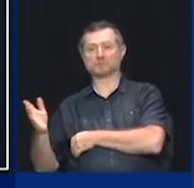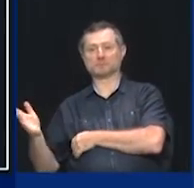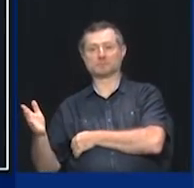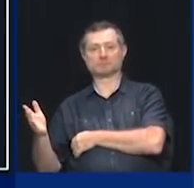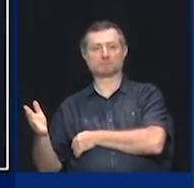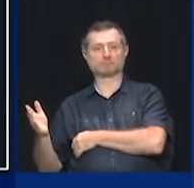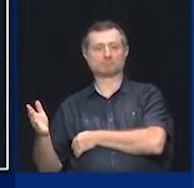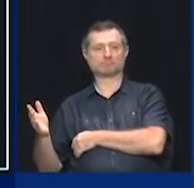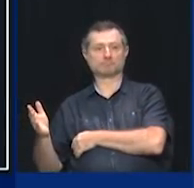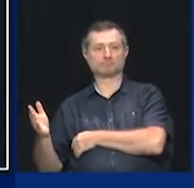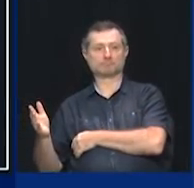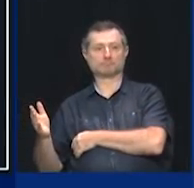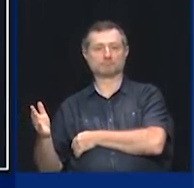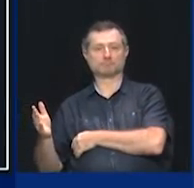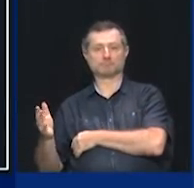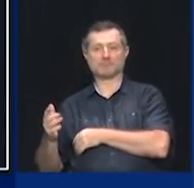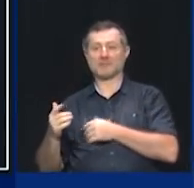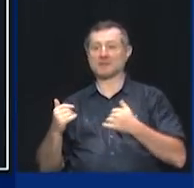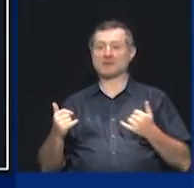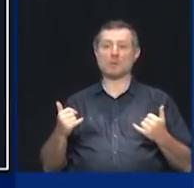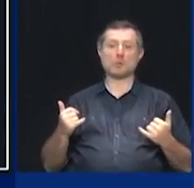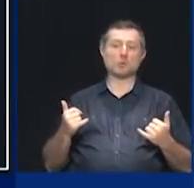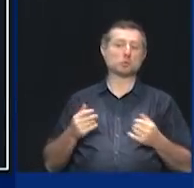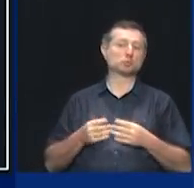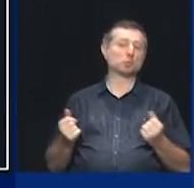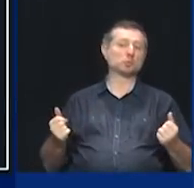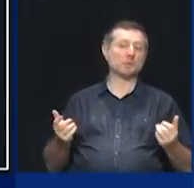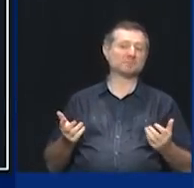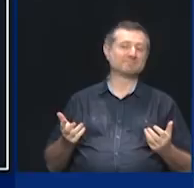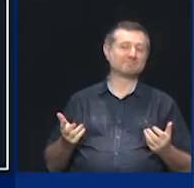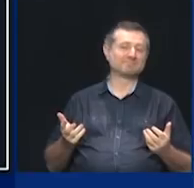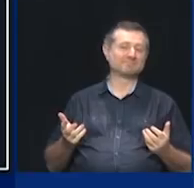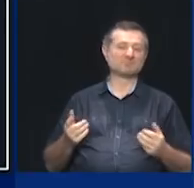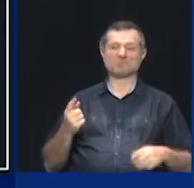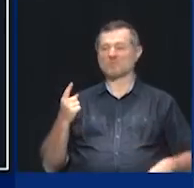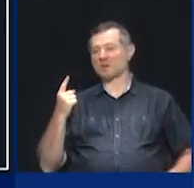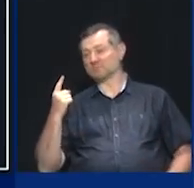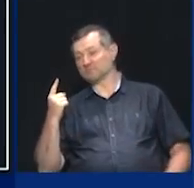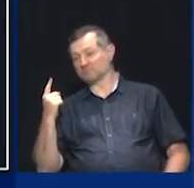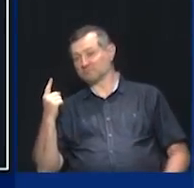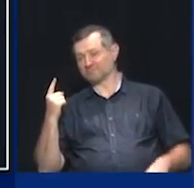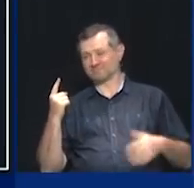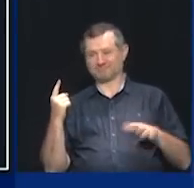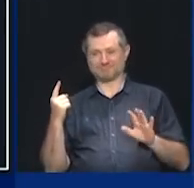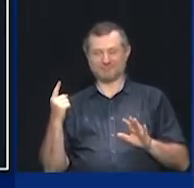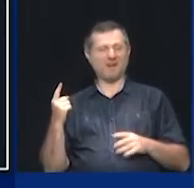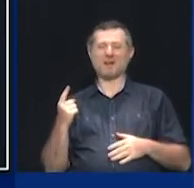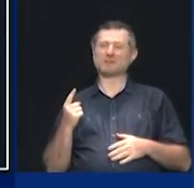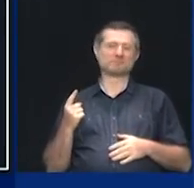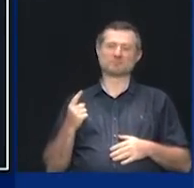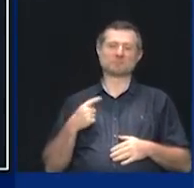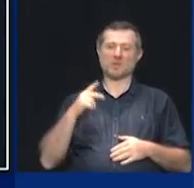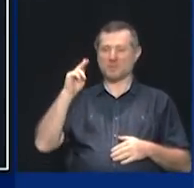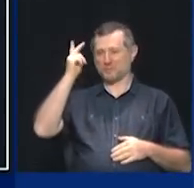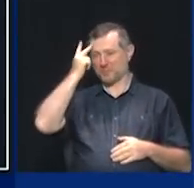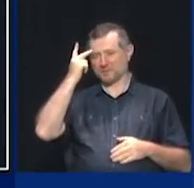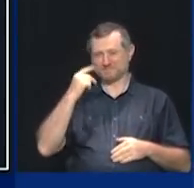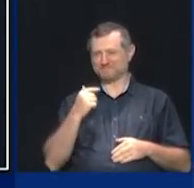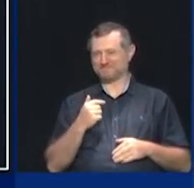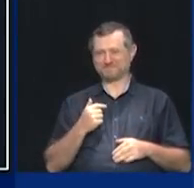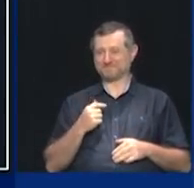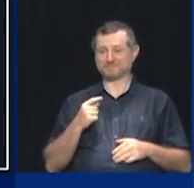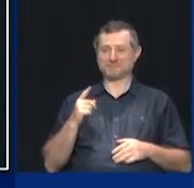Now, what's the solution? There is no one solution. These great legislators can't go back to Albany and